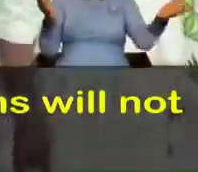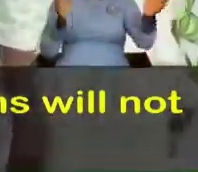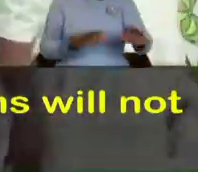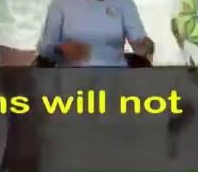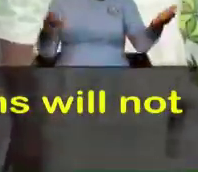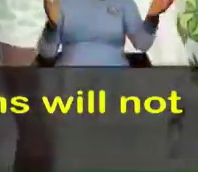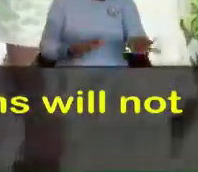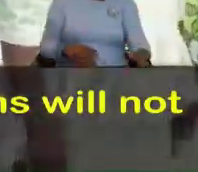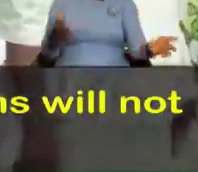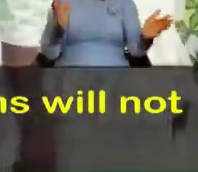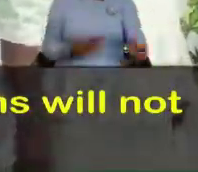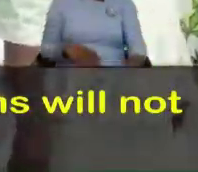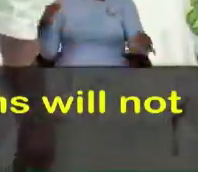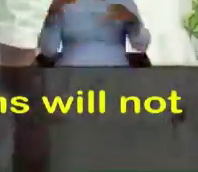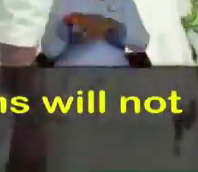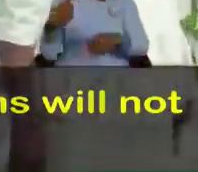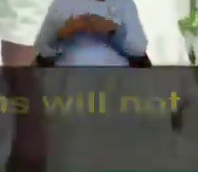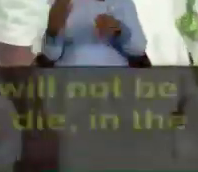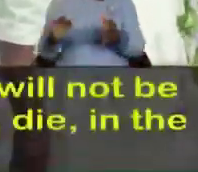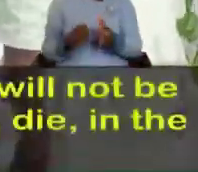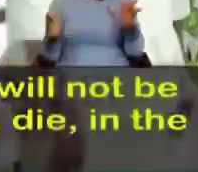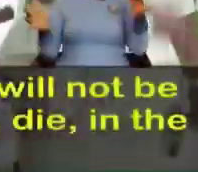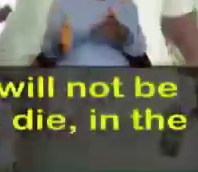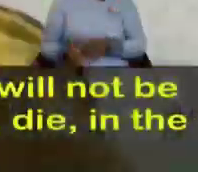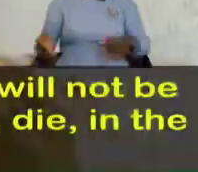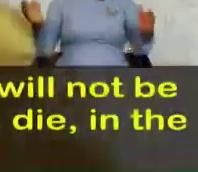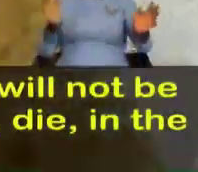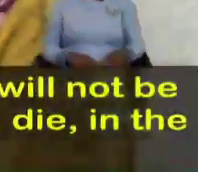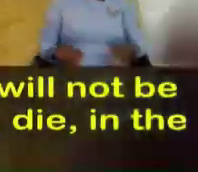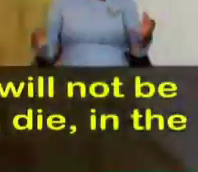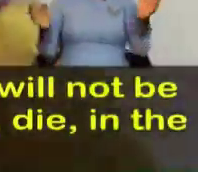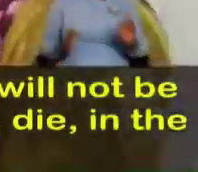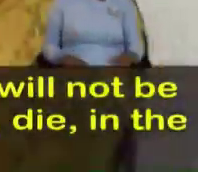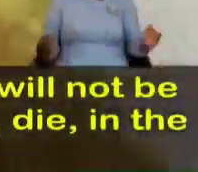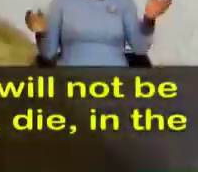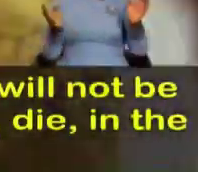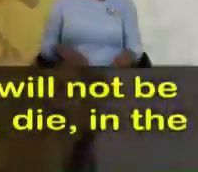the name of Jesus, ni oruko Jesu.